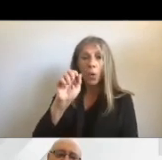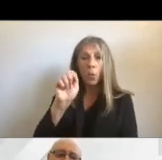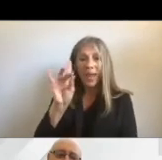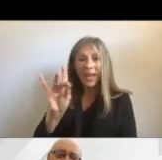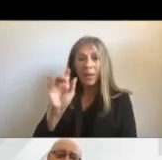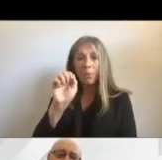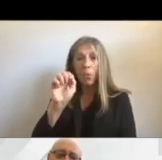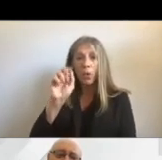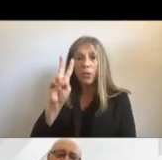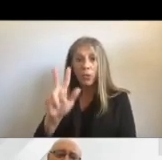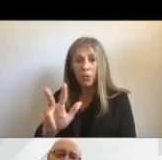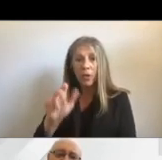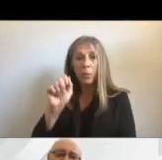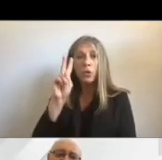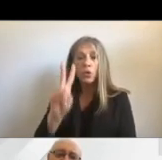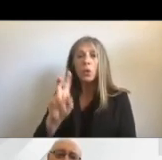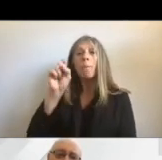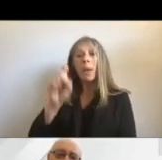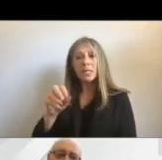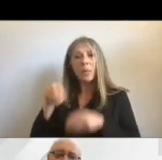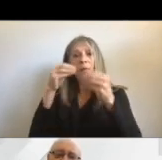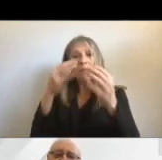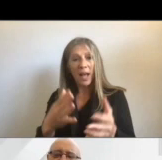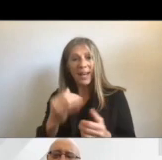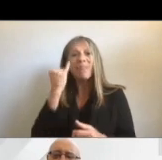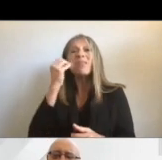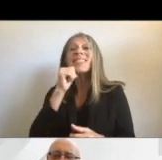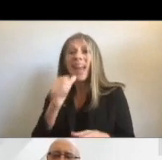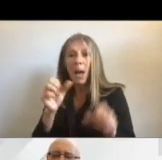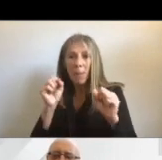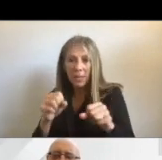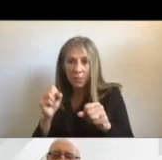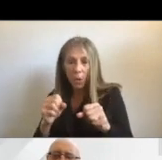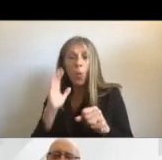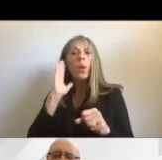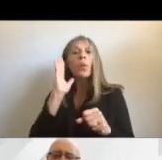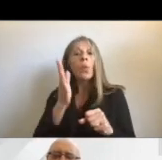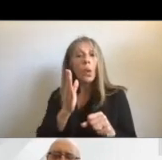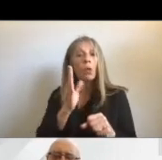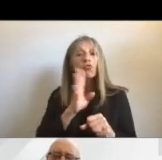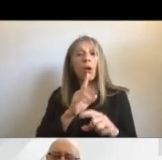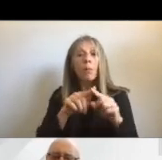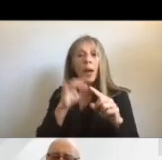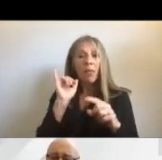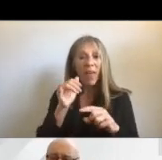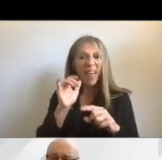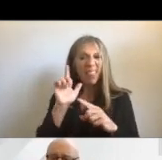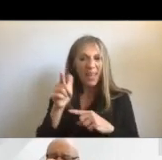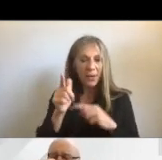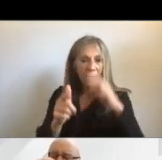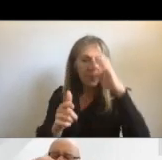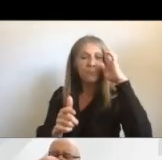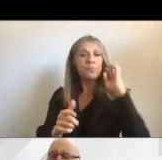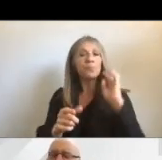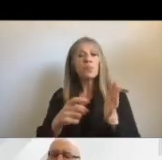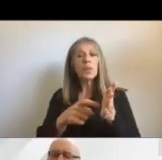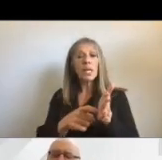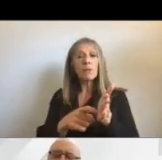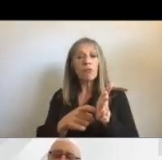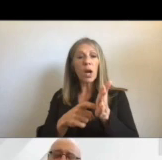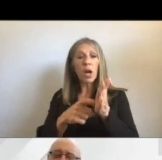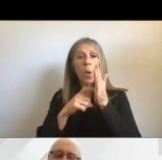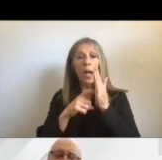the circulatory roadway from or protecting pedestrians from encroaching on the